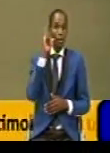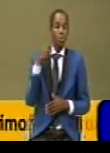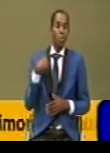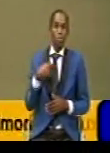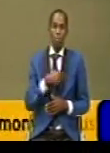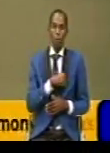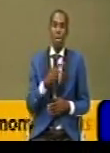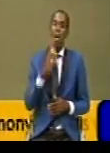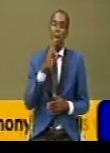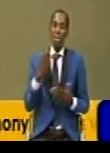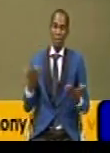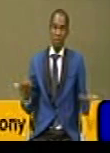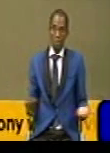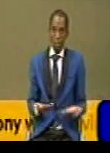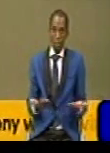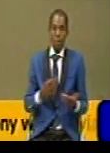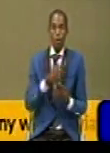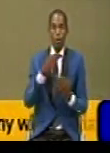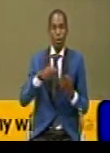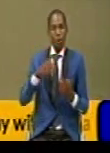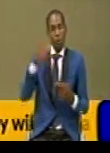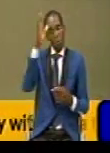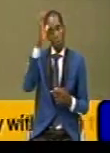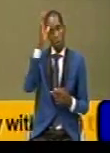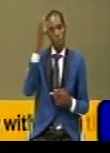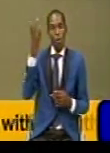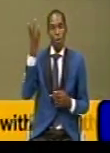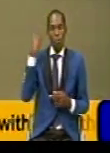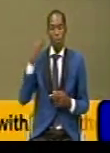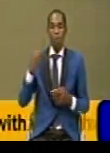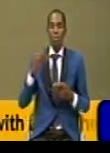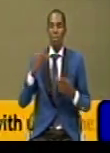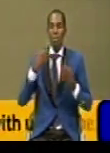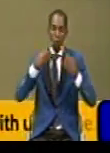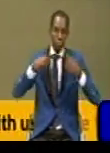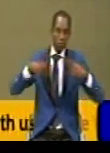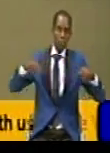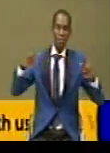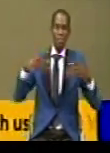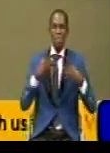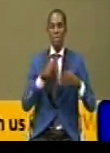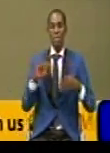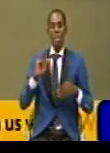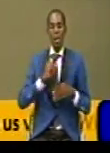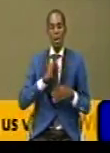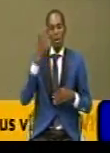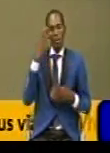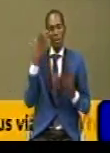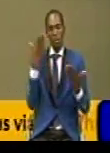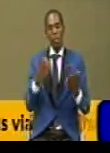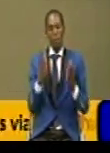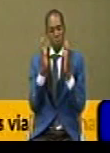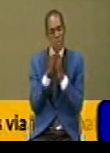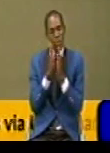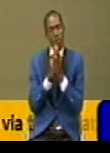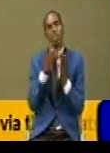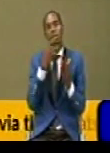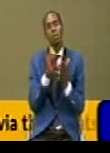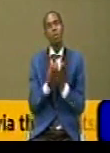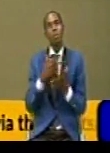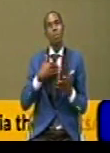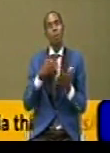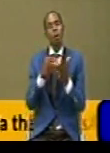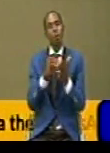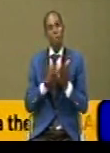solved. I thank God because yesterday we are here to where the Papa was decree healing, I